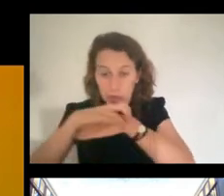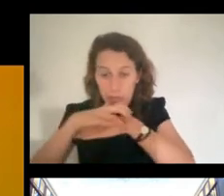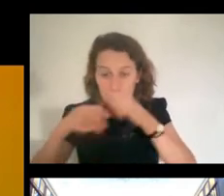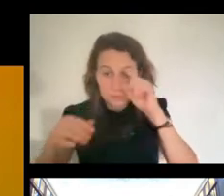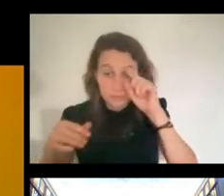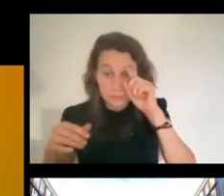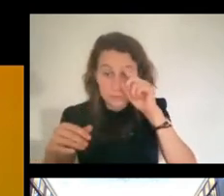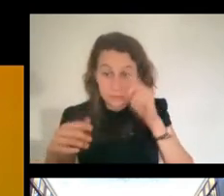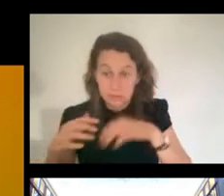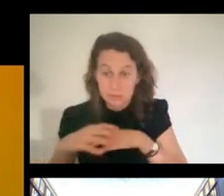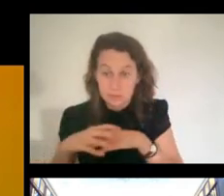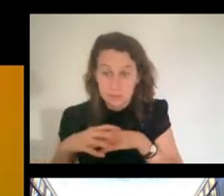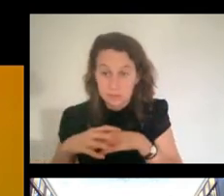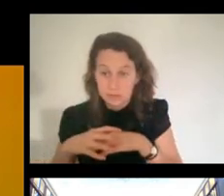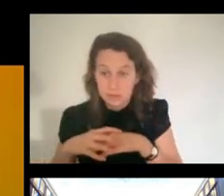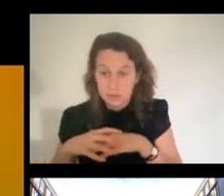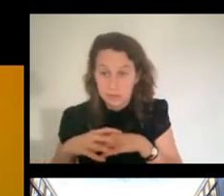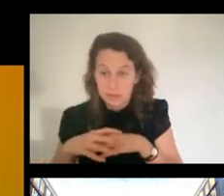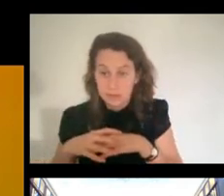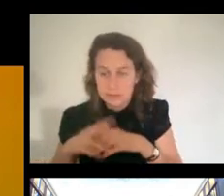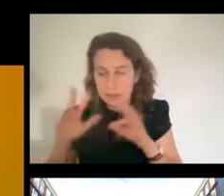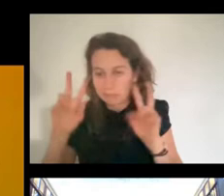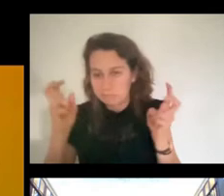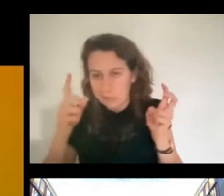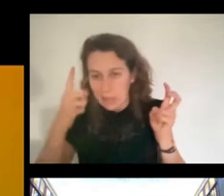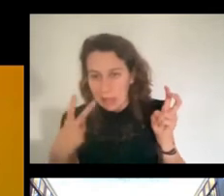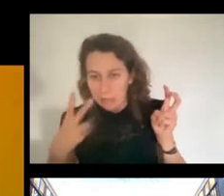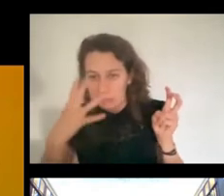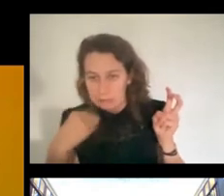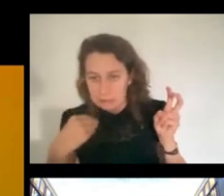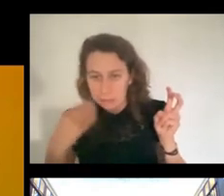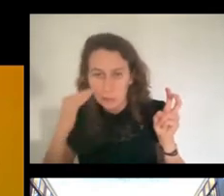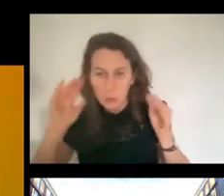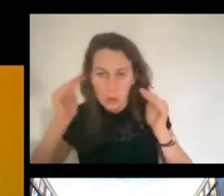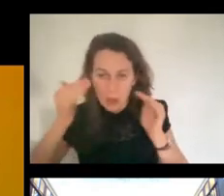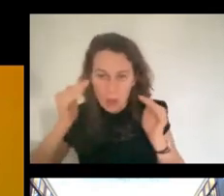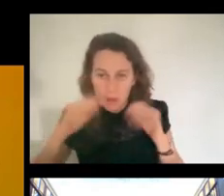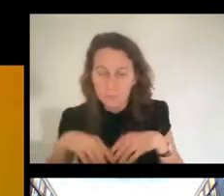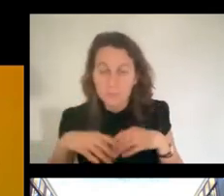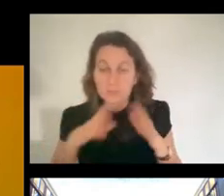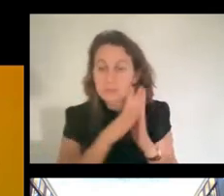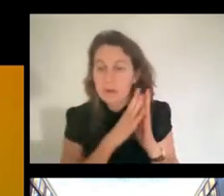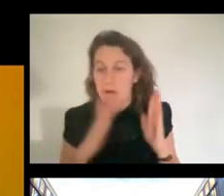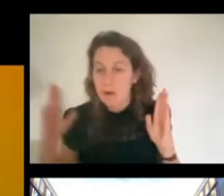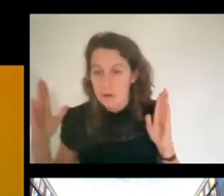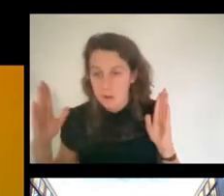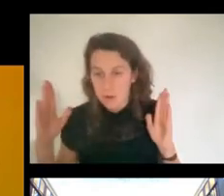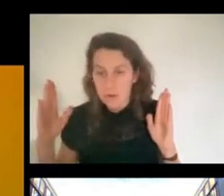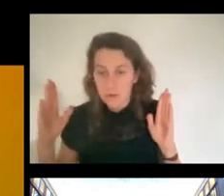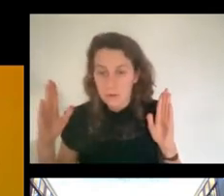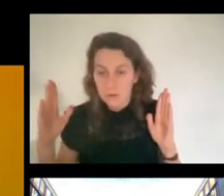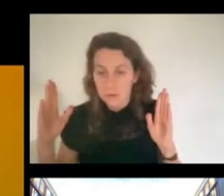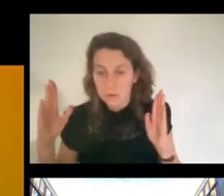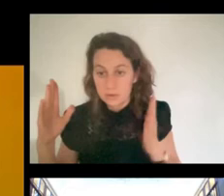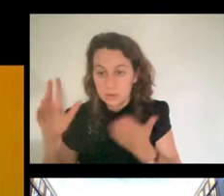grapevine is still sort of half asleep, and goes all the way until the week